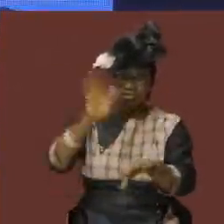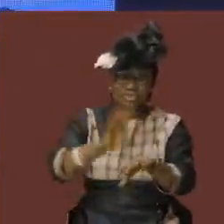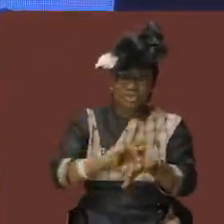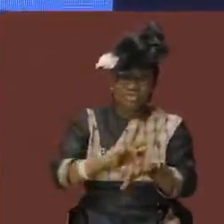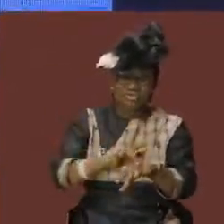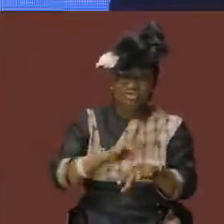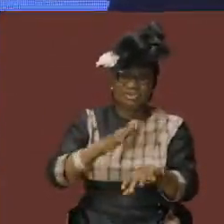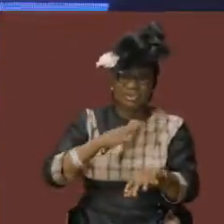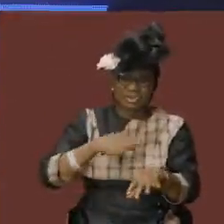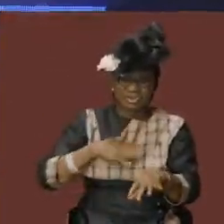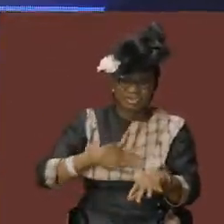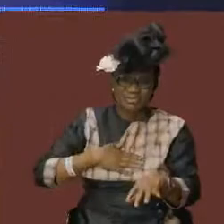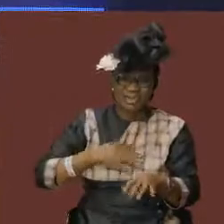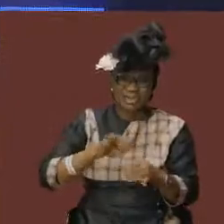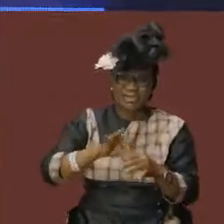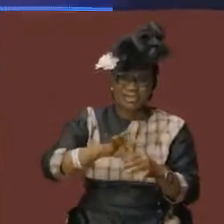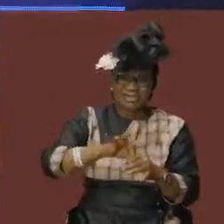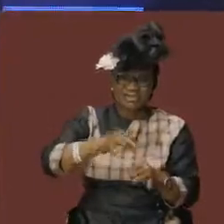touch my